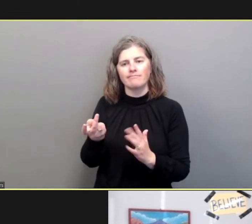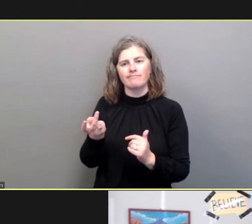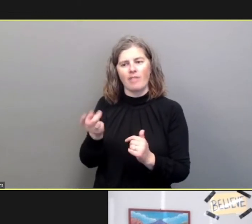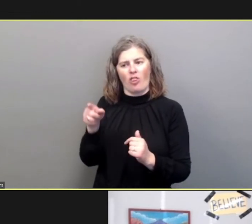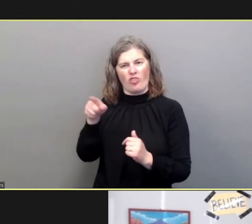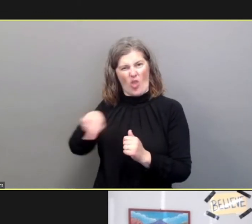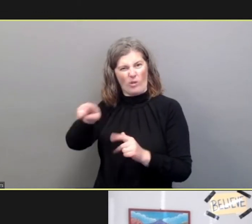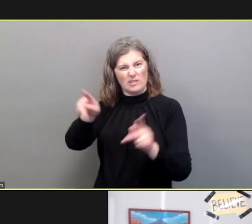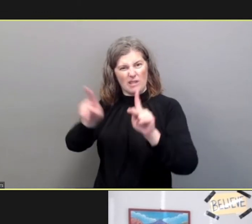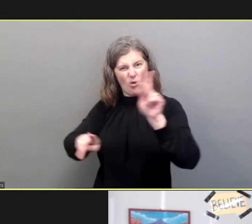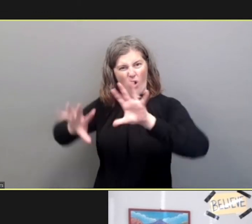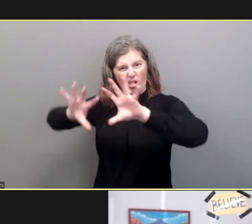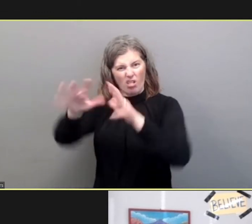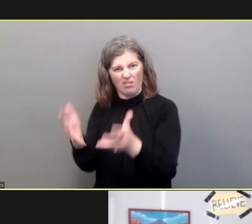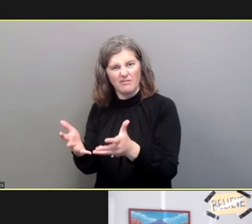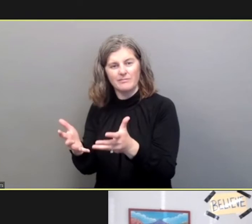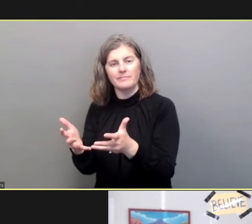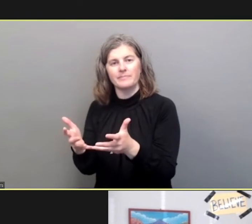with